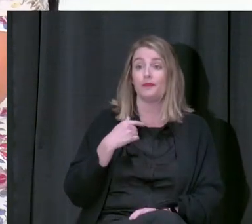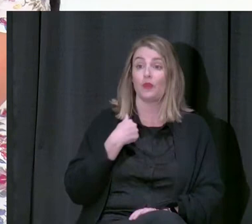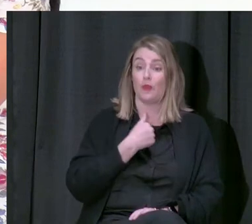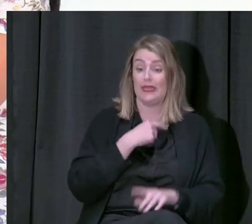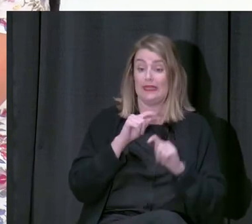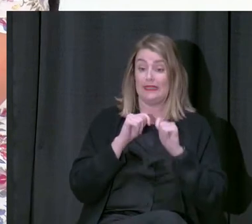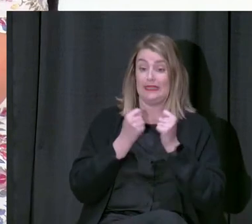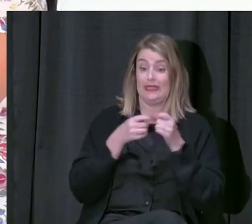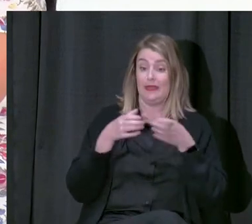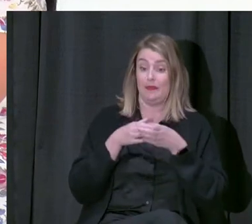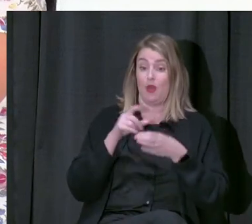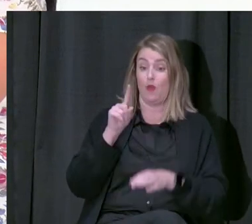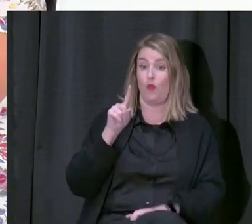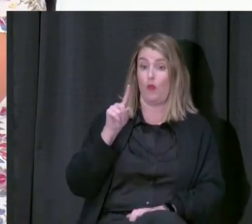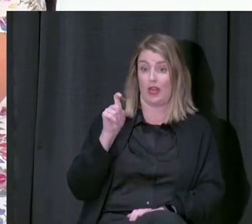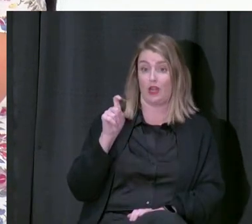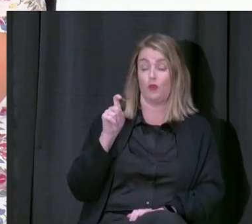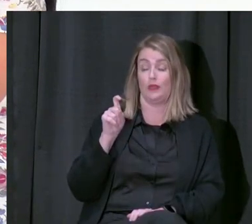100